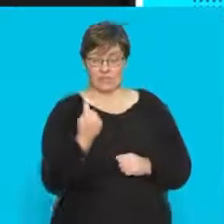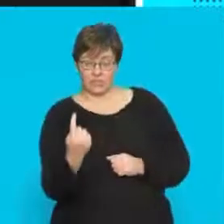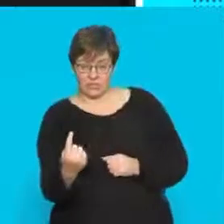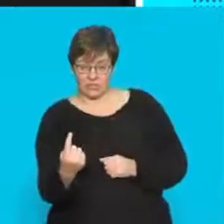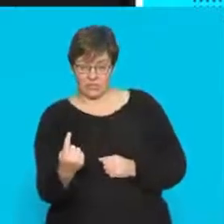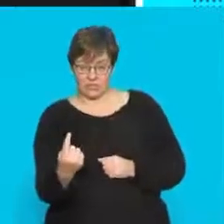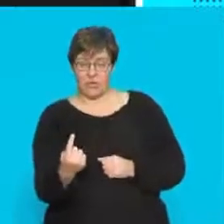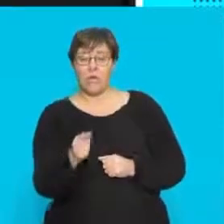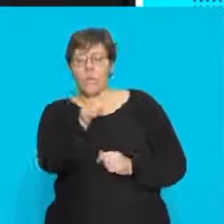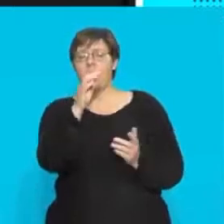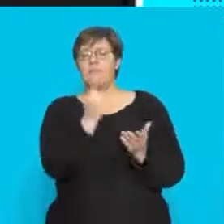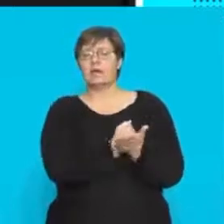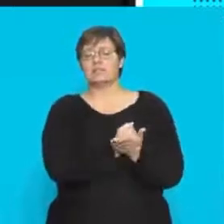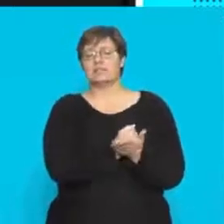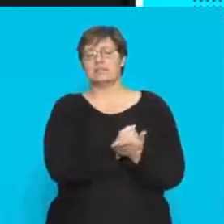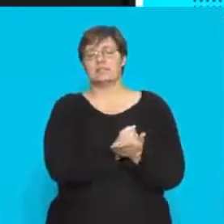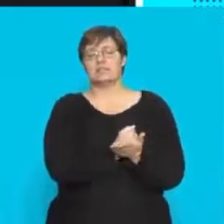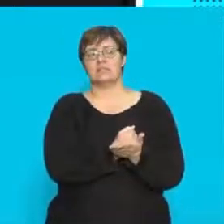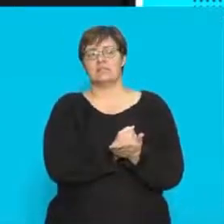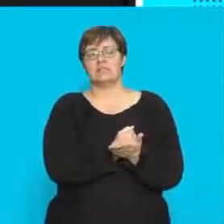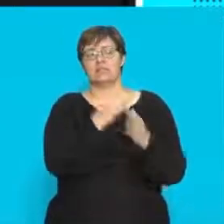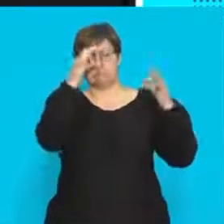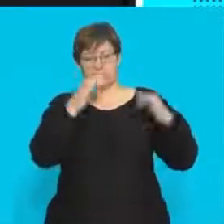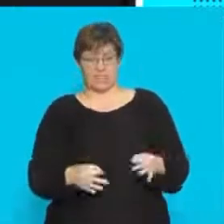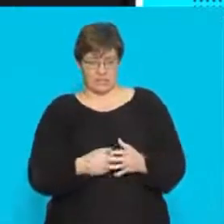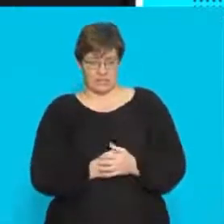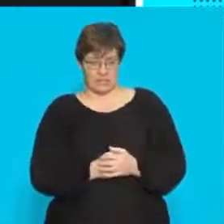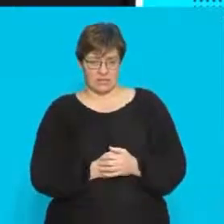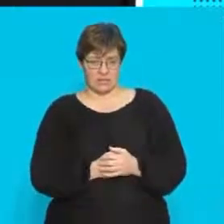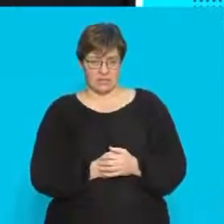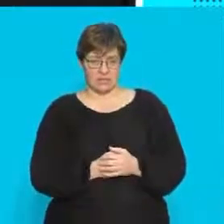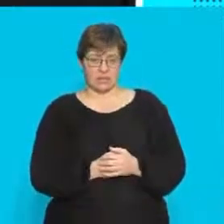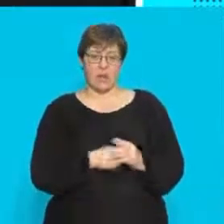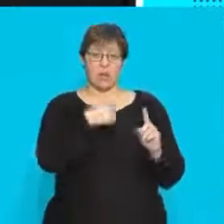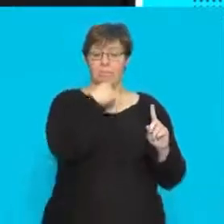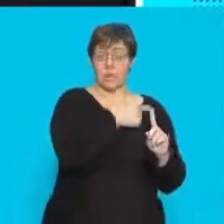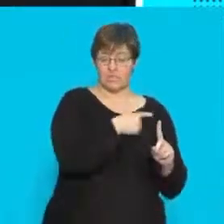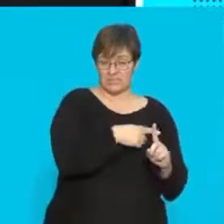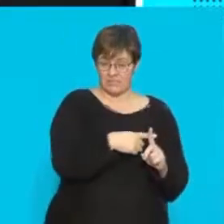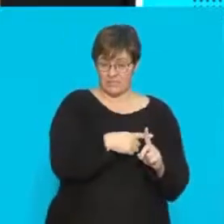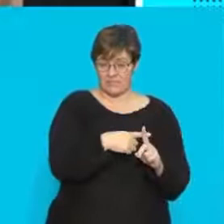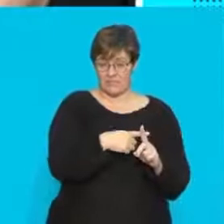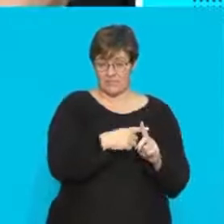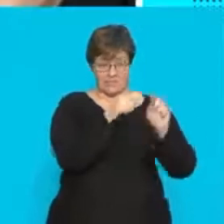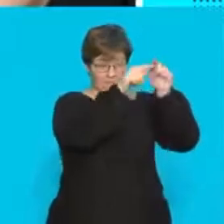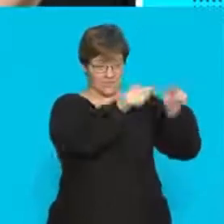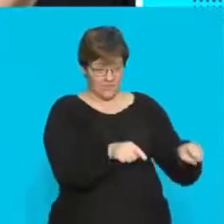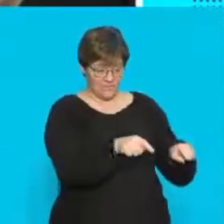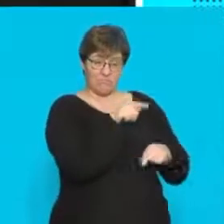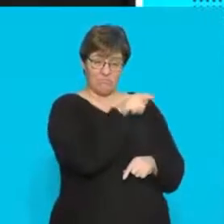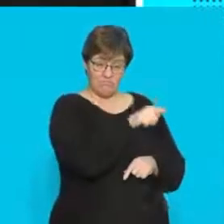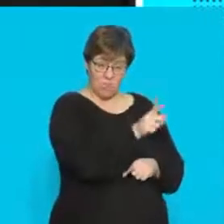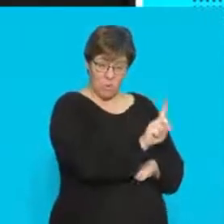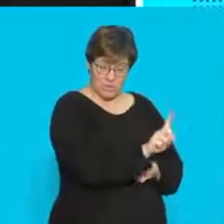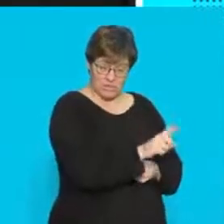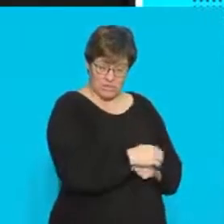then for each of them, you need to be able to, decide what are the advantages of